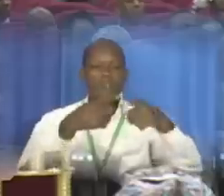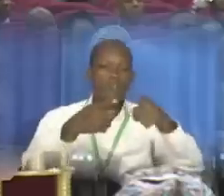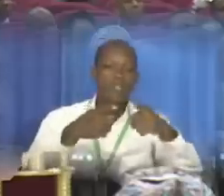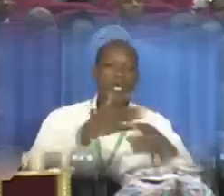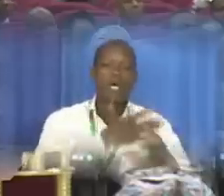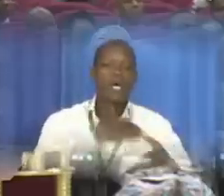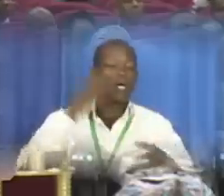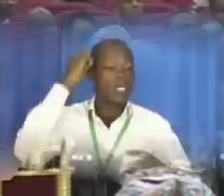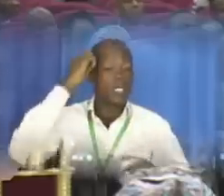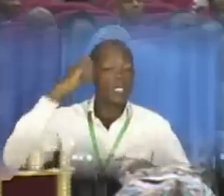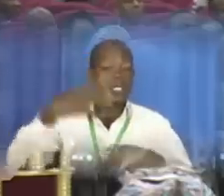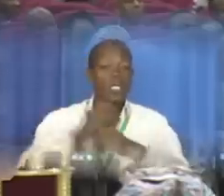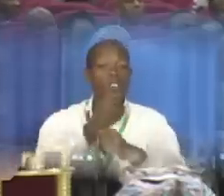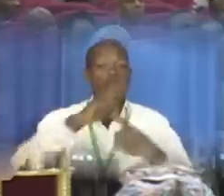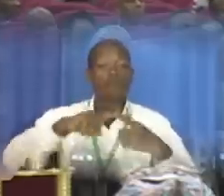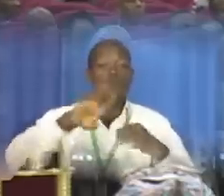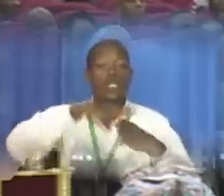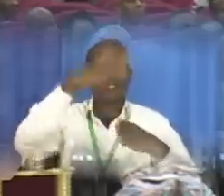conclusion.